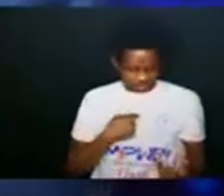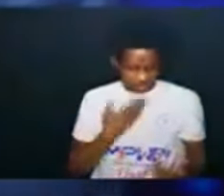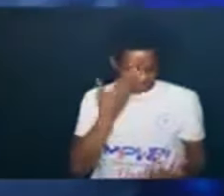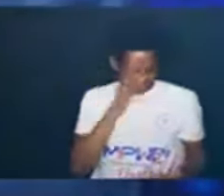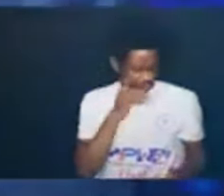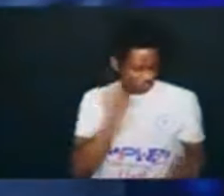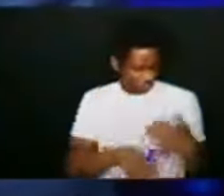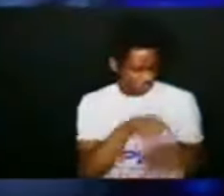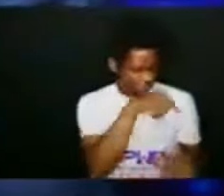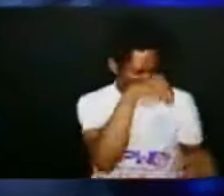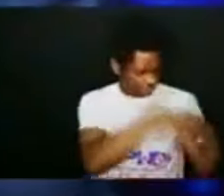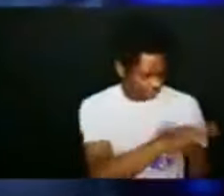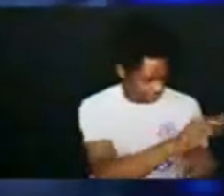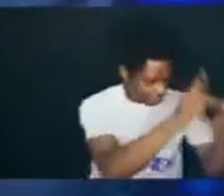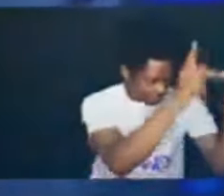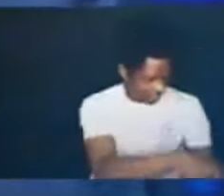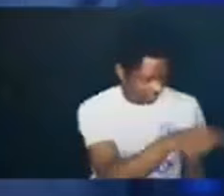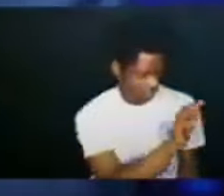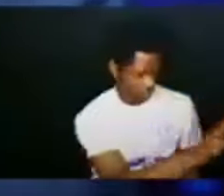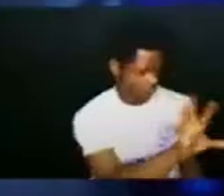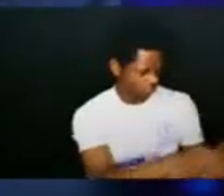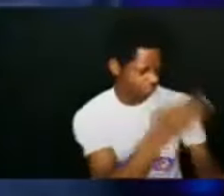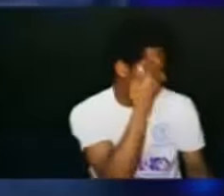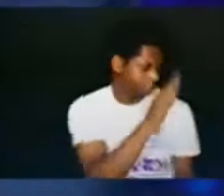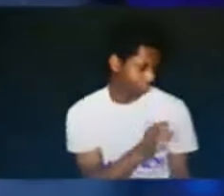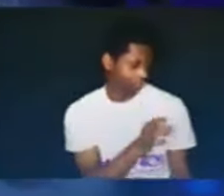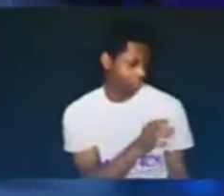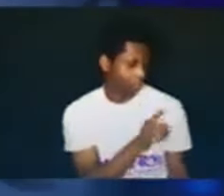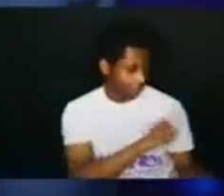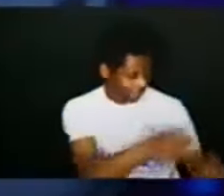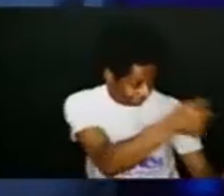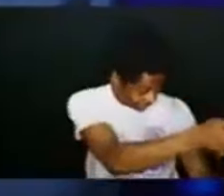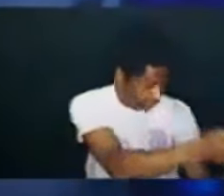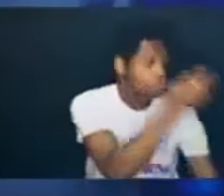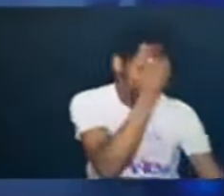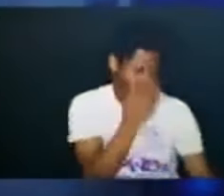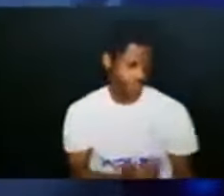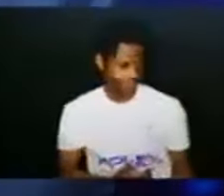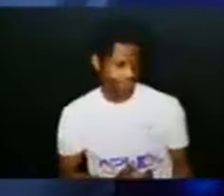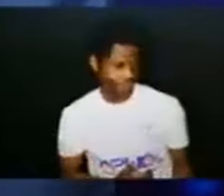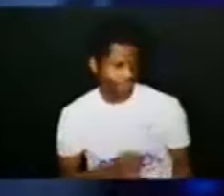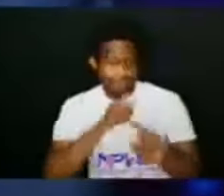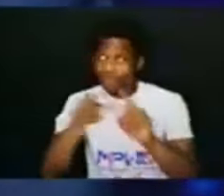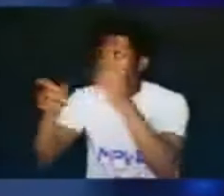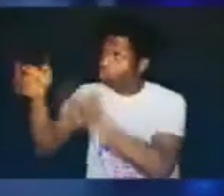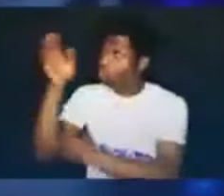God searches all spirits and knows all things.